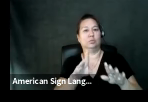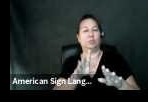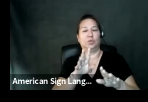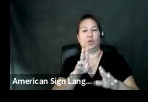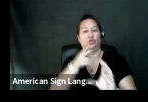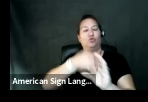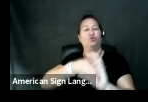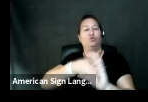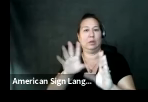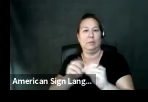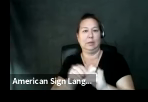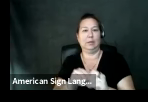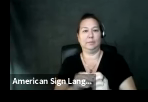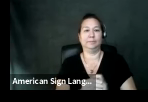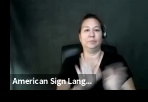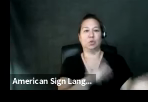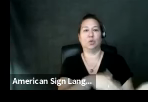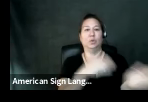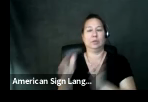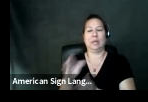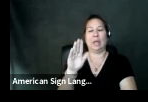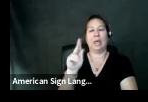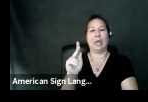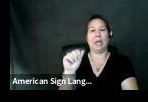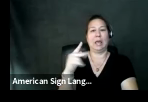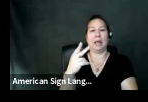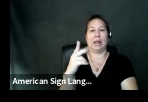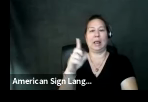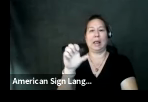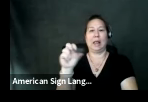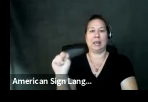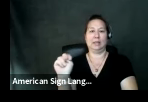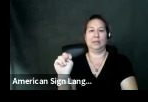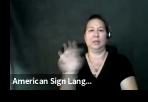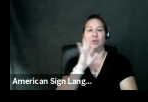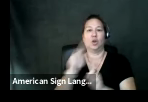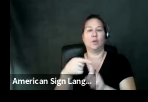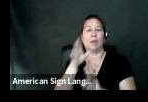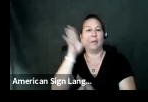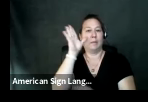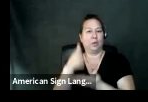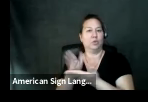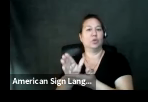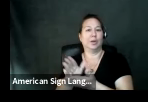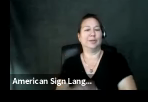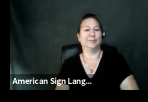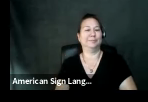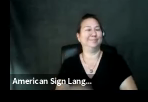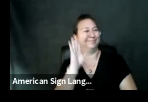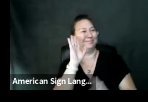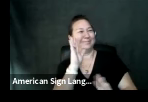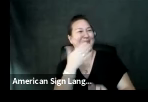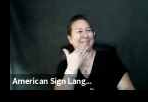slide, I'm going to pass it over to Kathleen to talk about parents' rights. Hey, thank you.